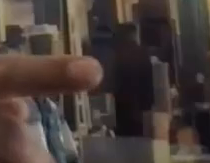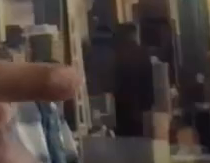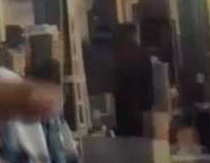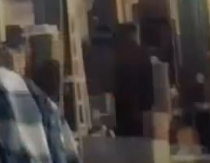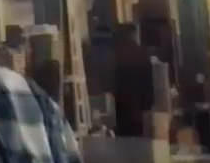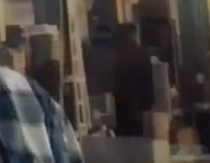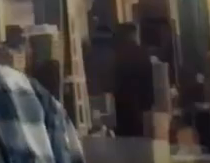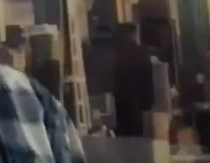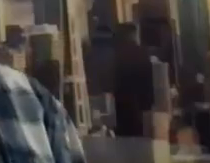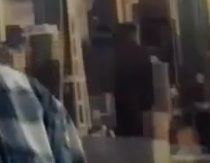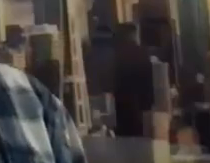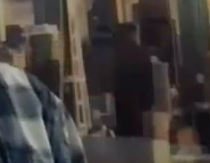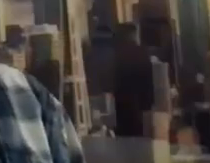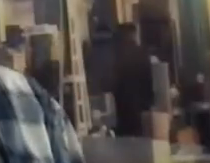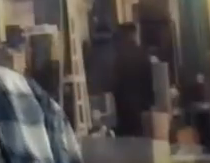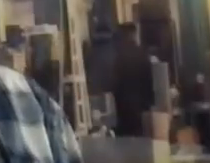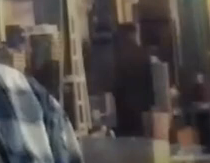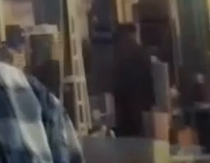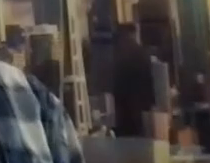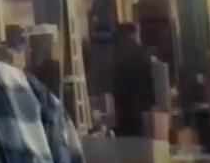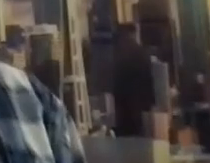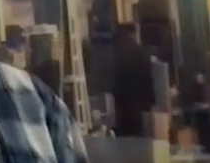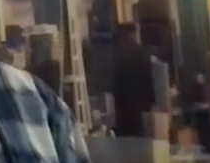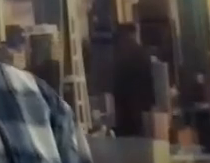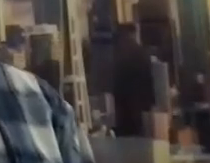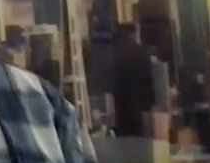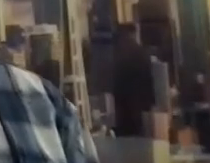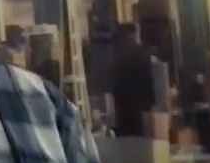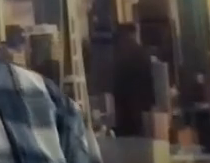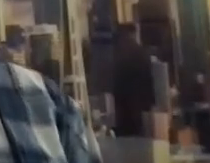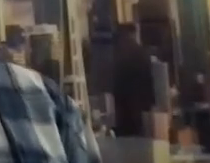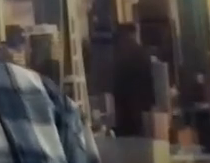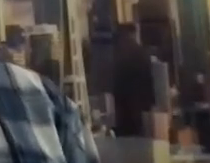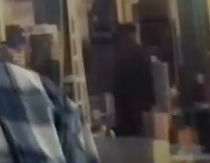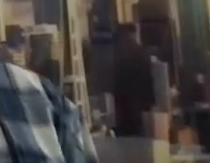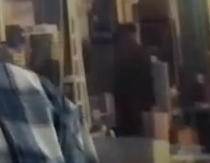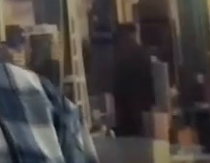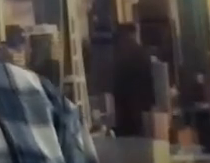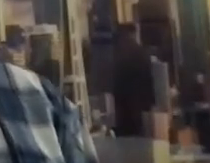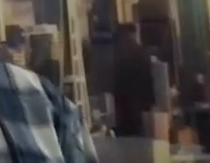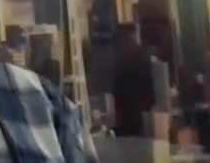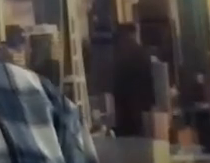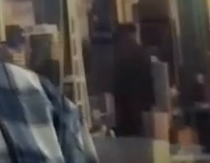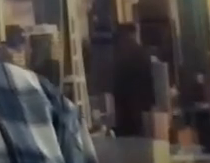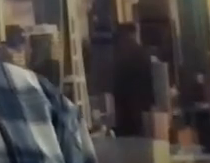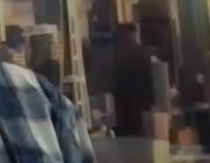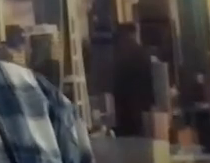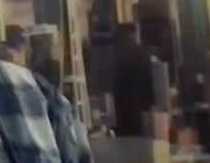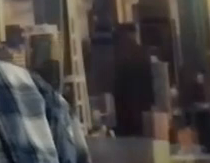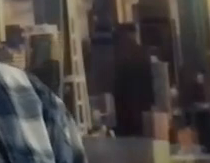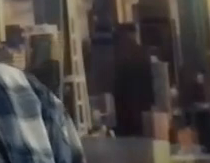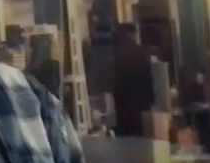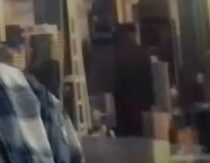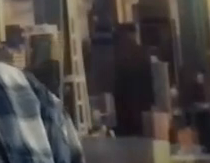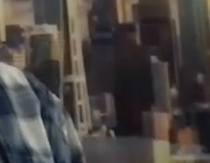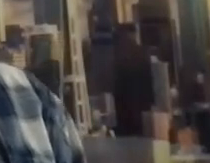can send it to you. And understandably, it'll take you some time to create a transcript for you to do. So